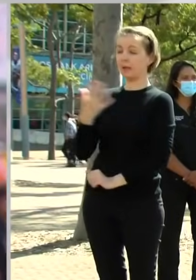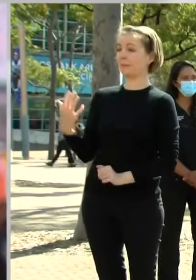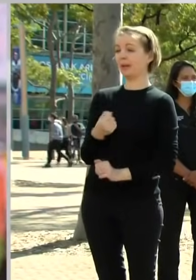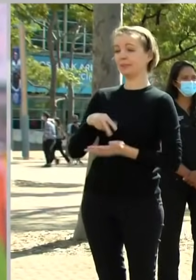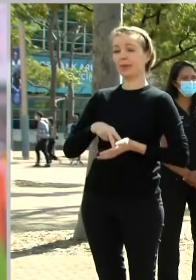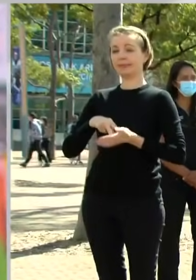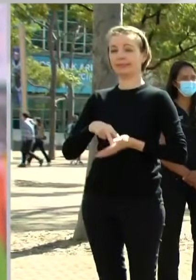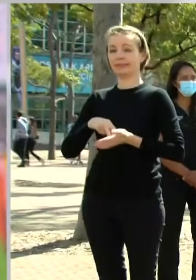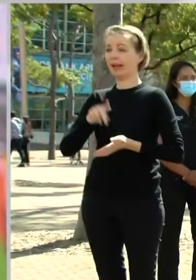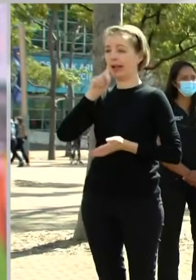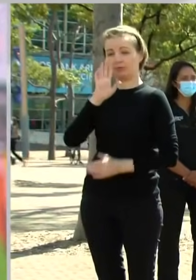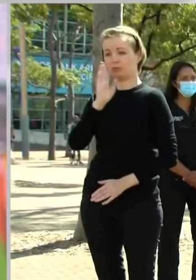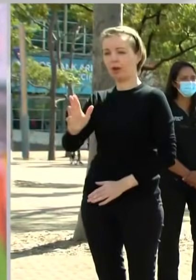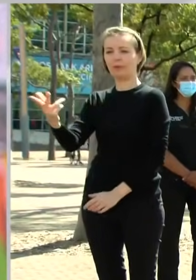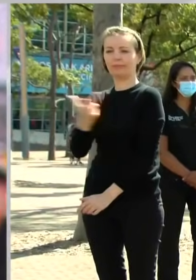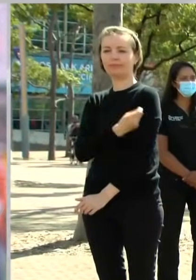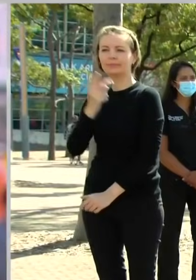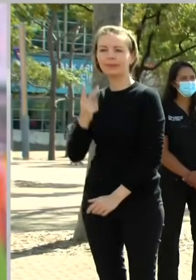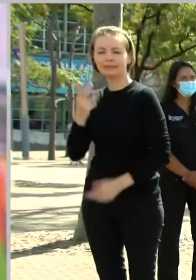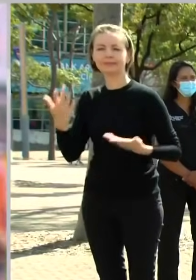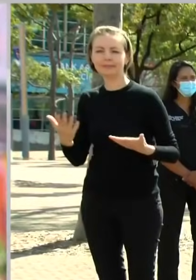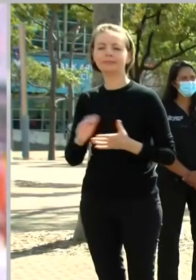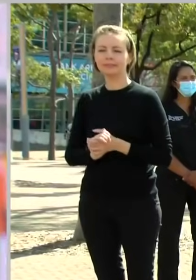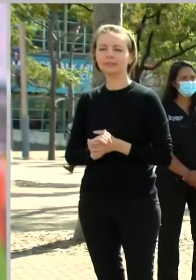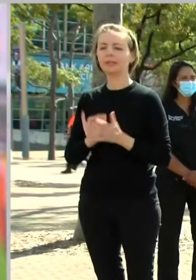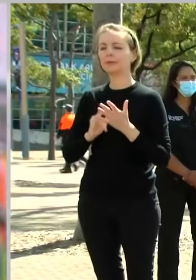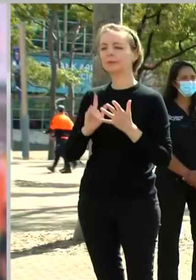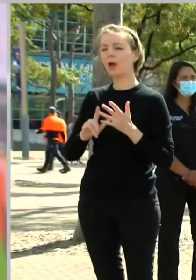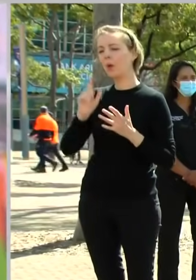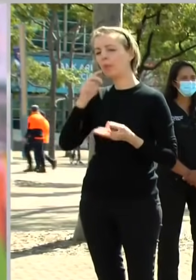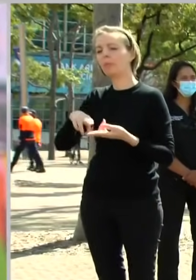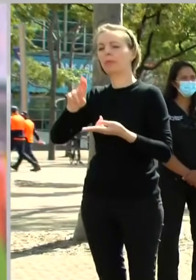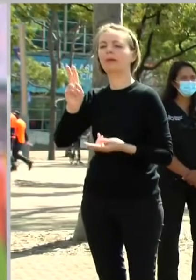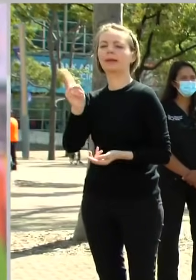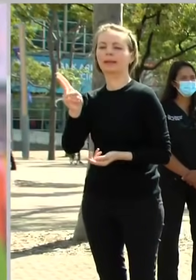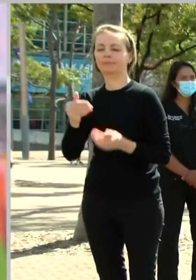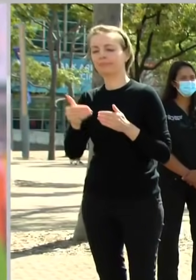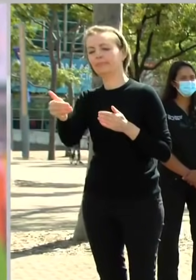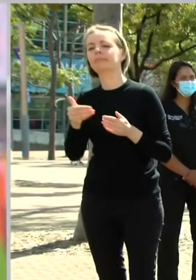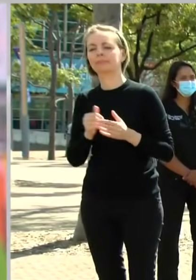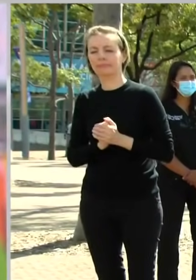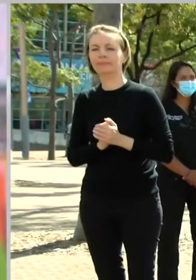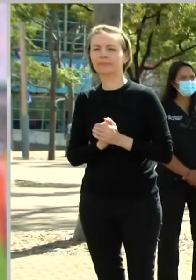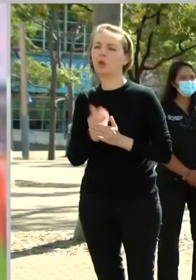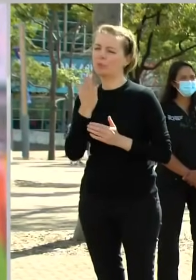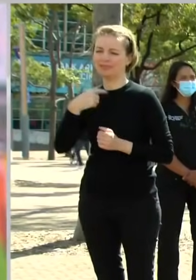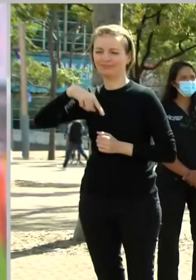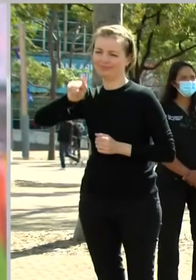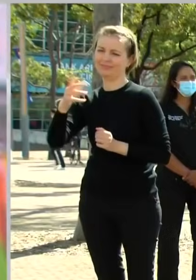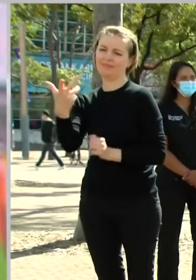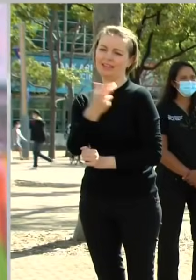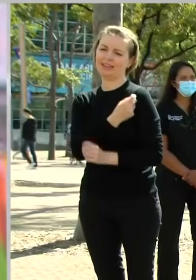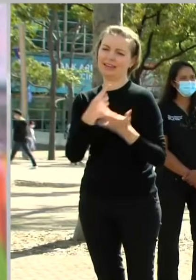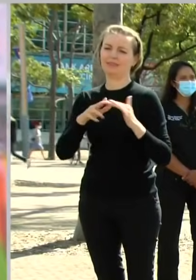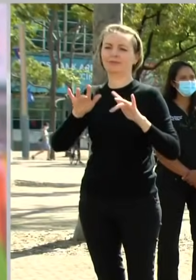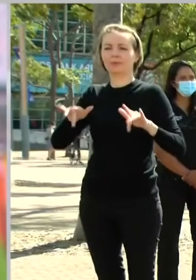hasn't been vaccinated yet to sit at home. We want you to come out, get vaccinated, do your bit for yourself, your family, and also remember that